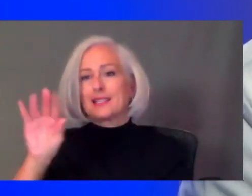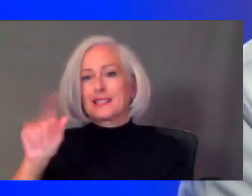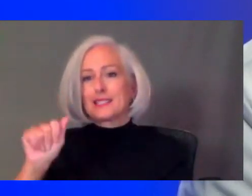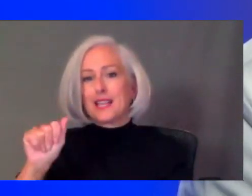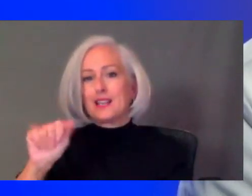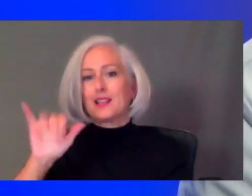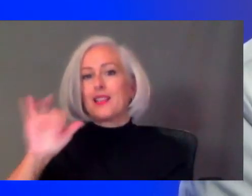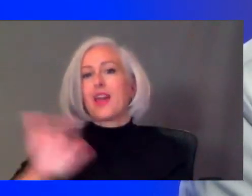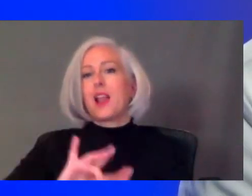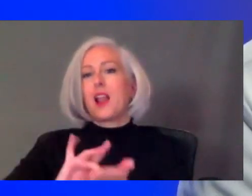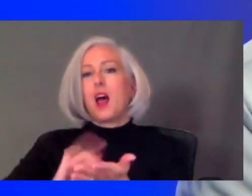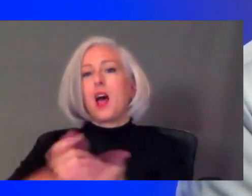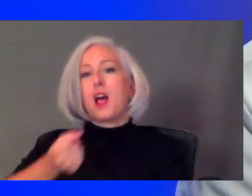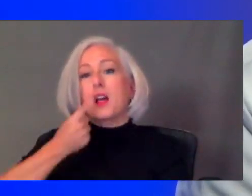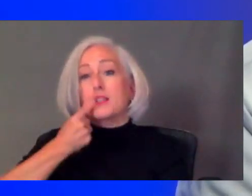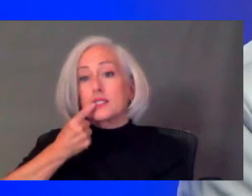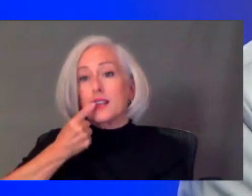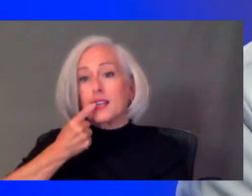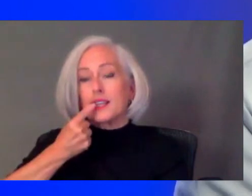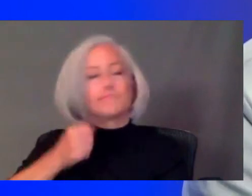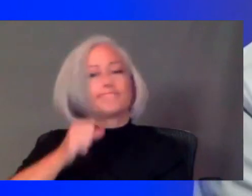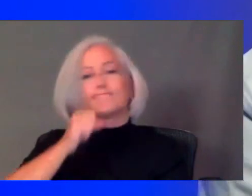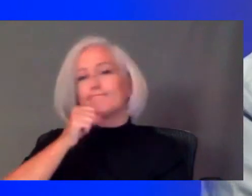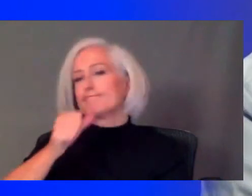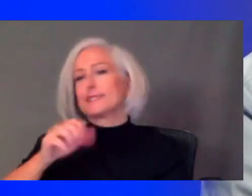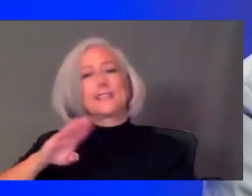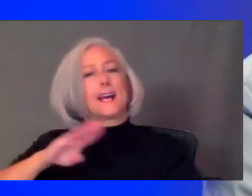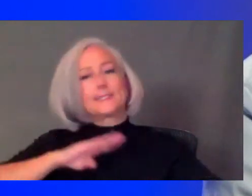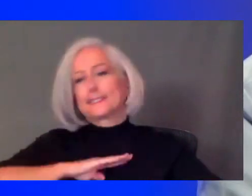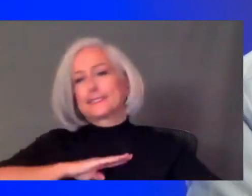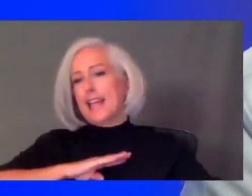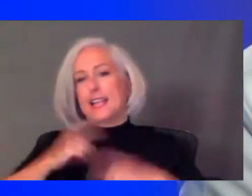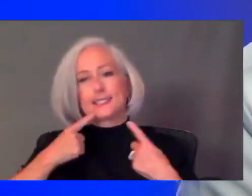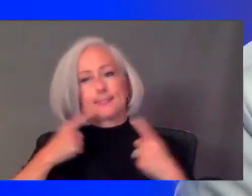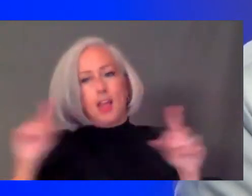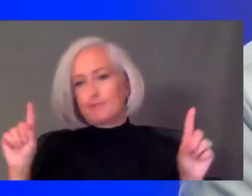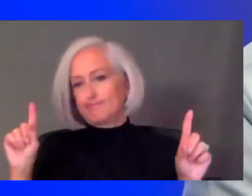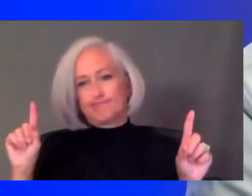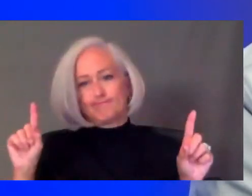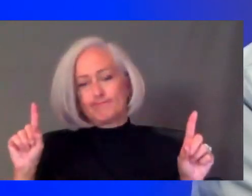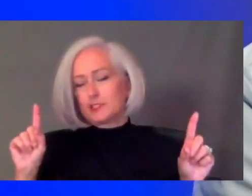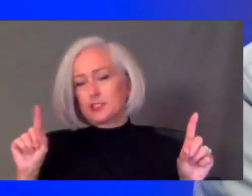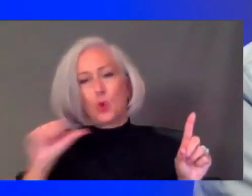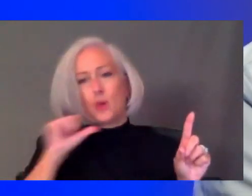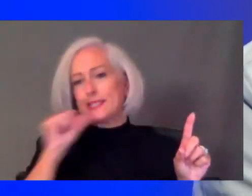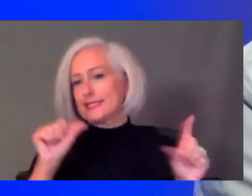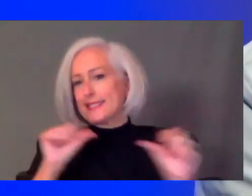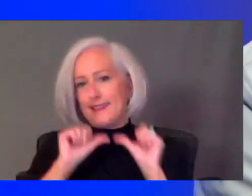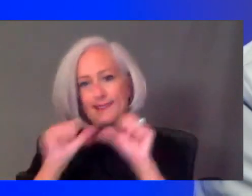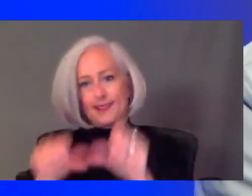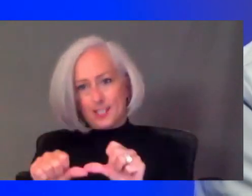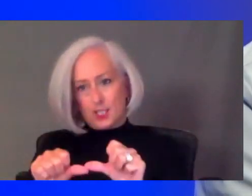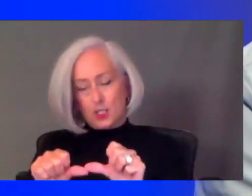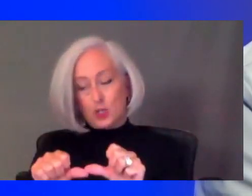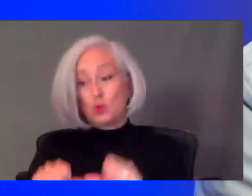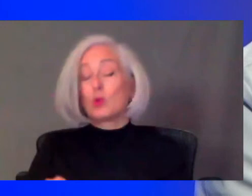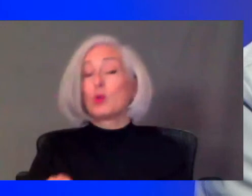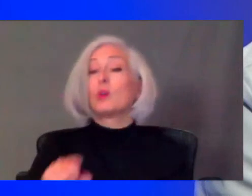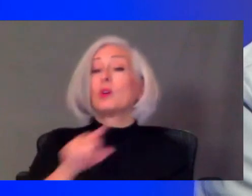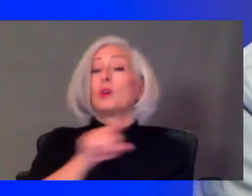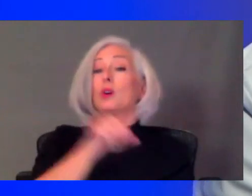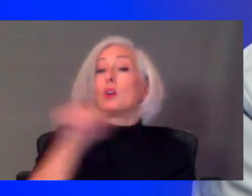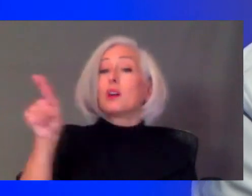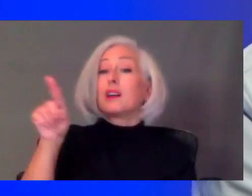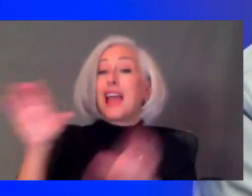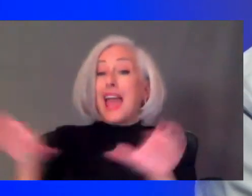So our hope, though, eventually we will be able to test additional oral therapies. What was just released this past